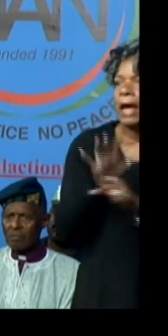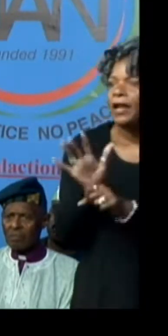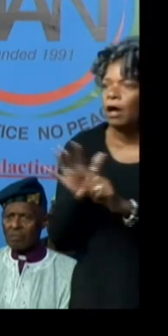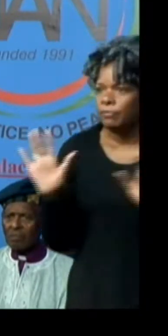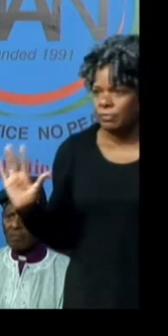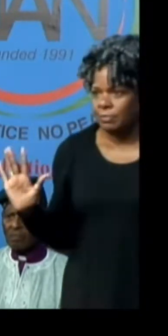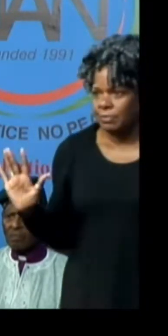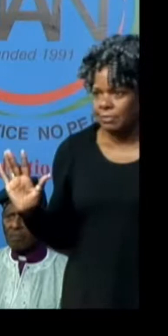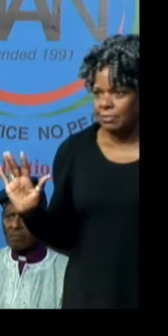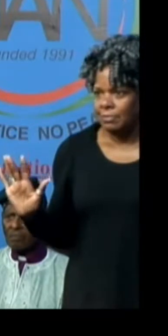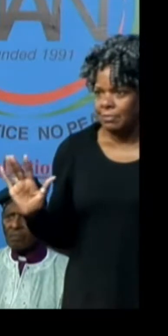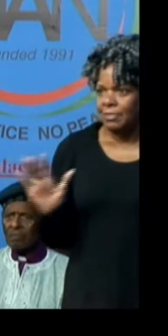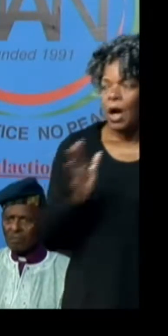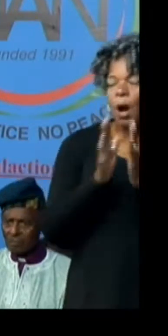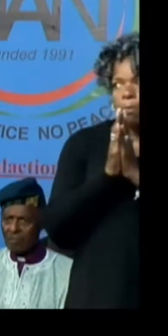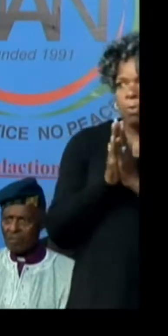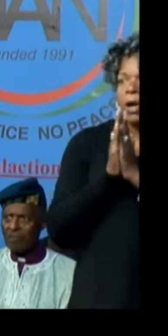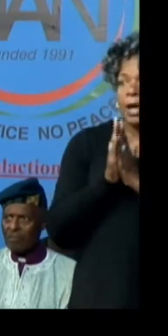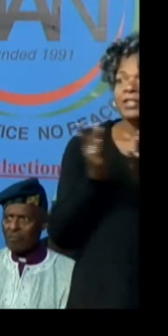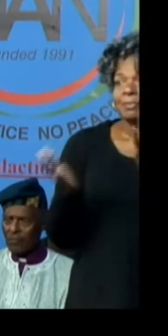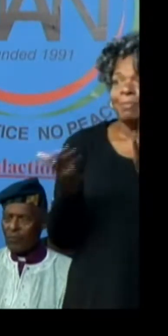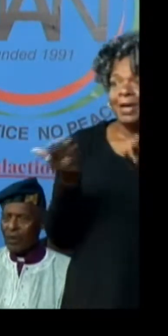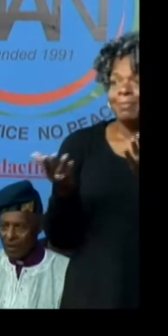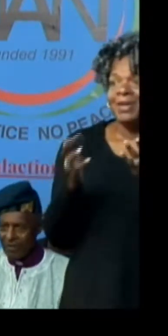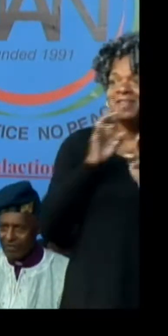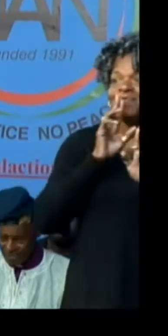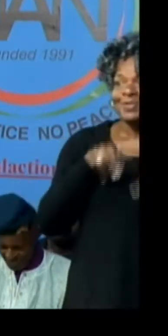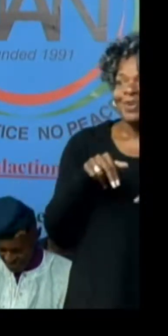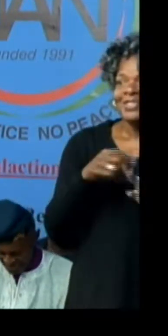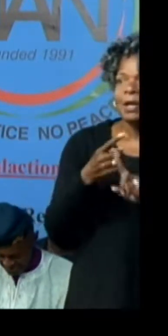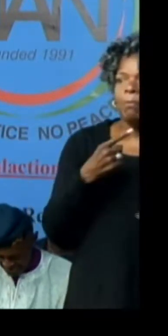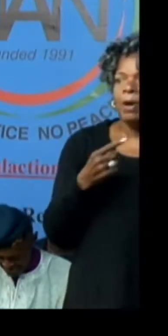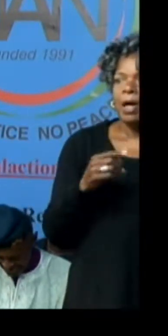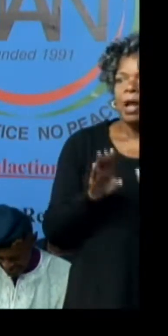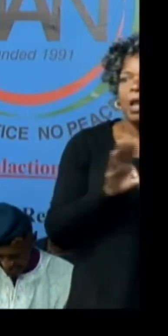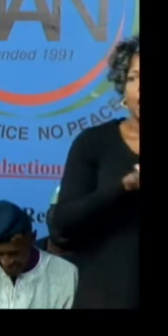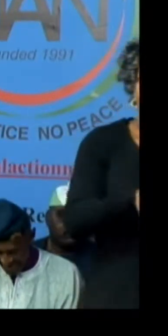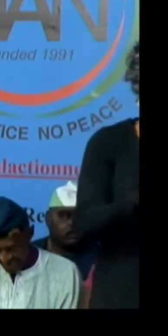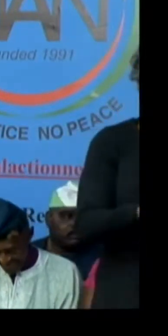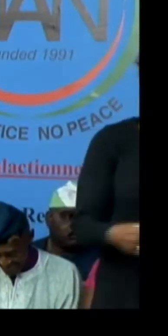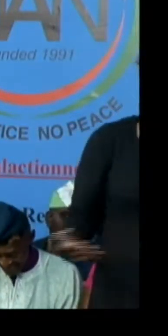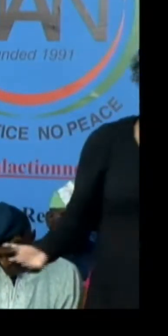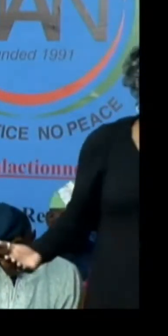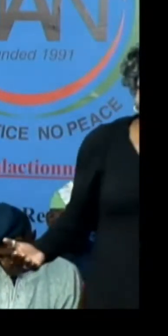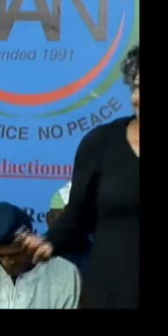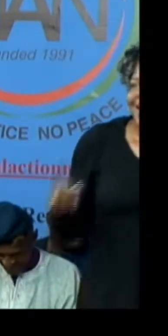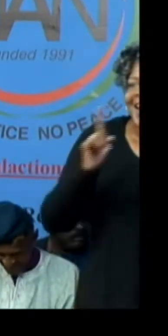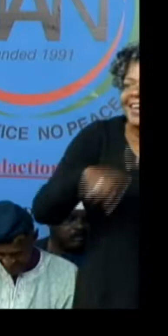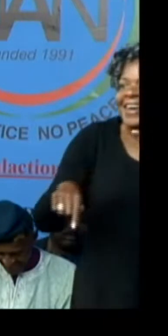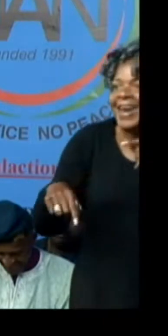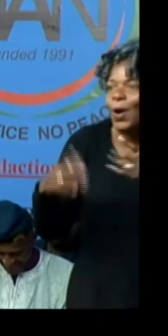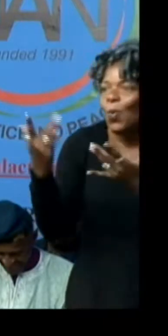answered, but little late. So therefore, we have to